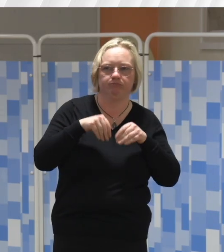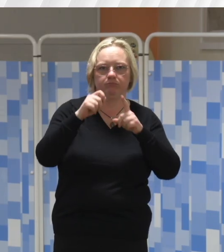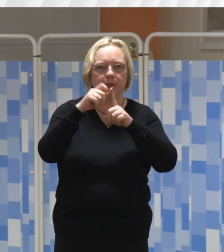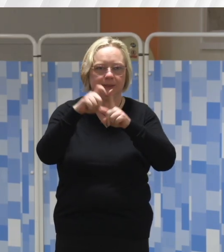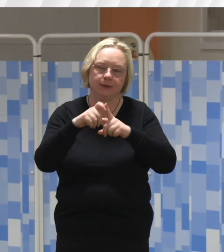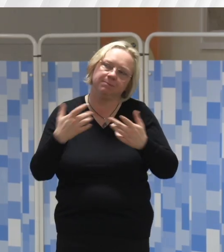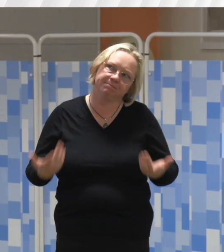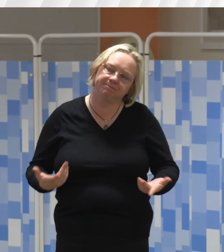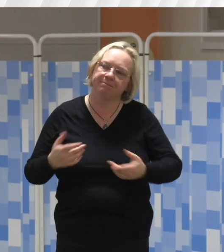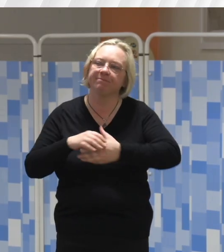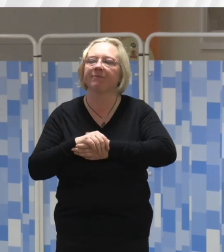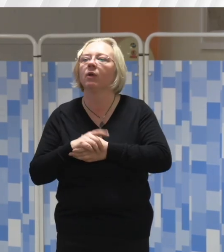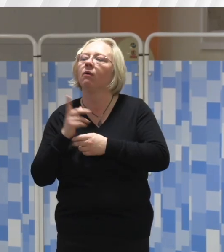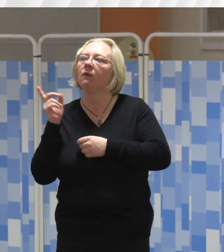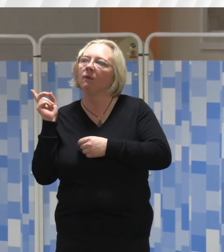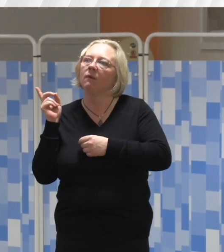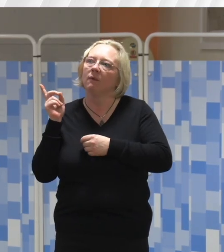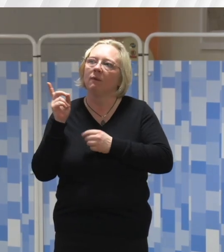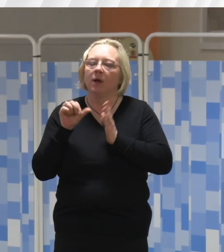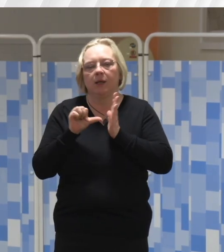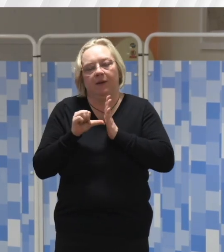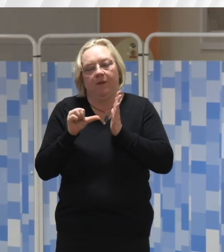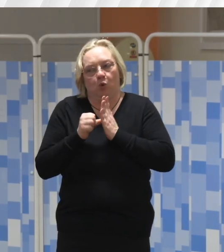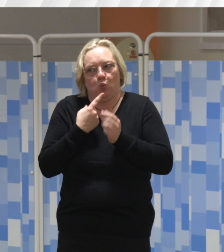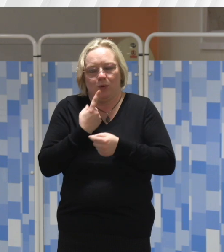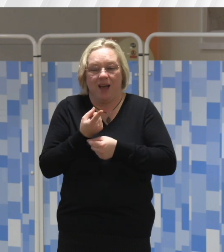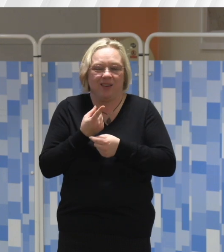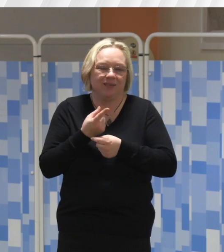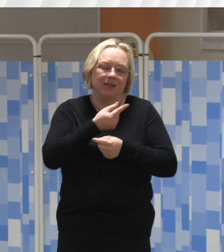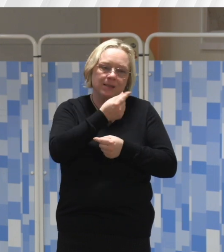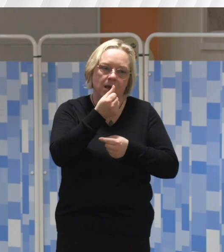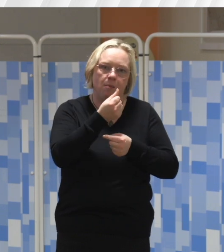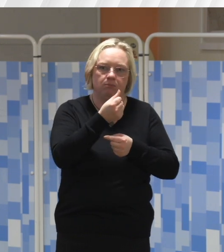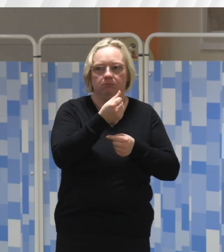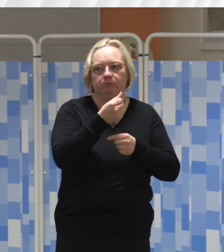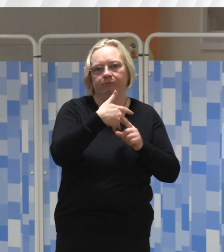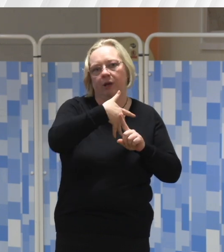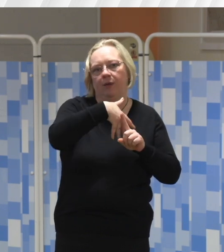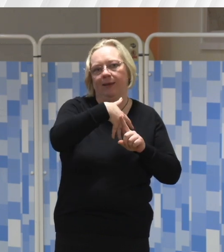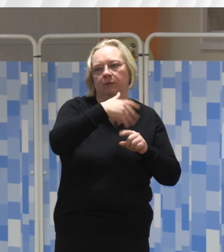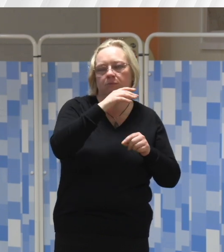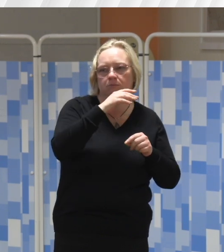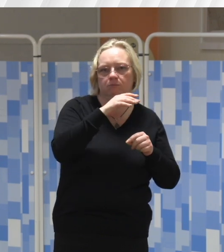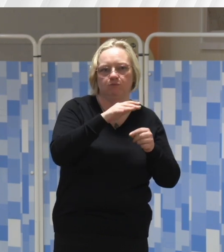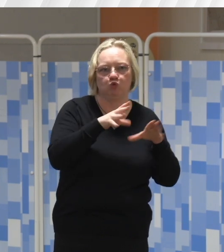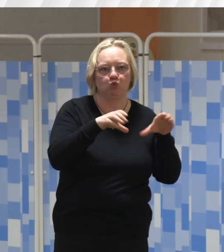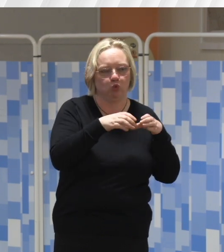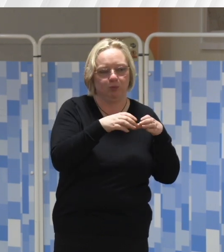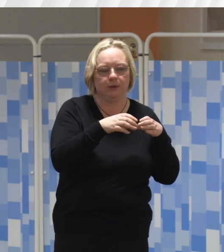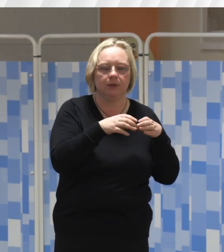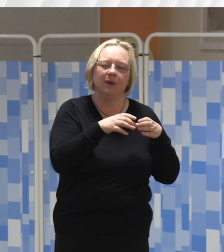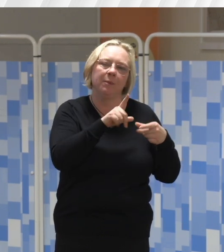quite a lot of people from smaller ethnic groups culturally won't seek help